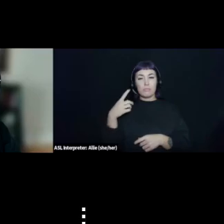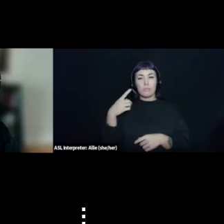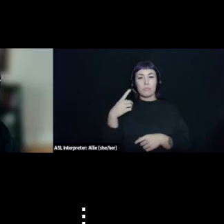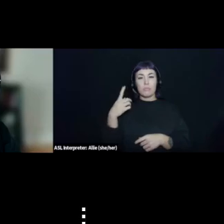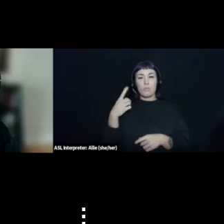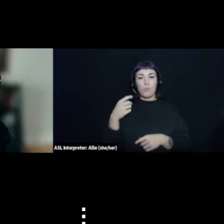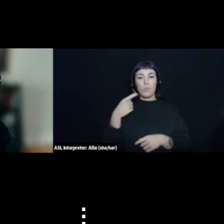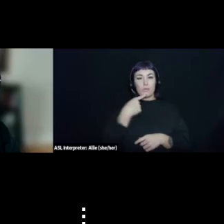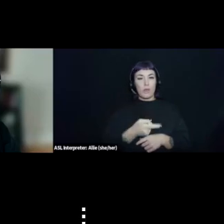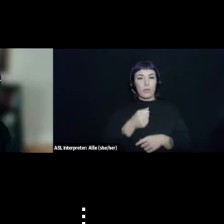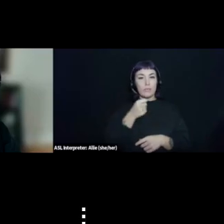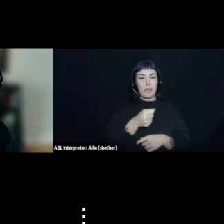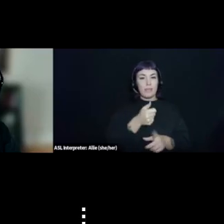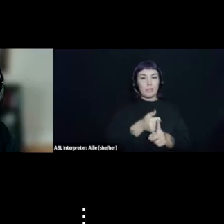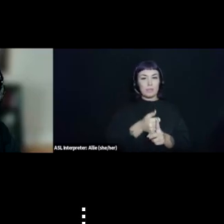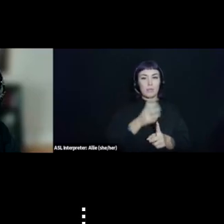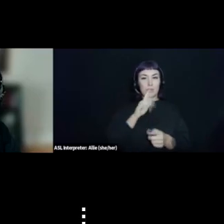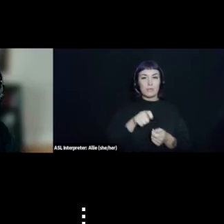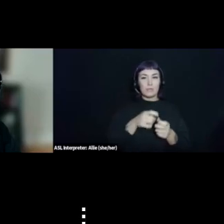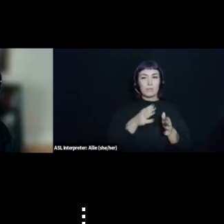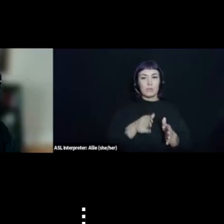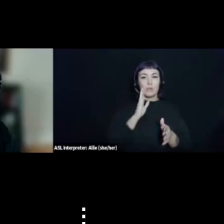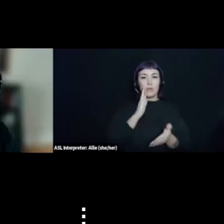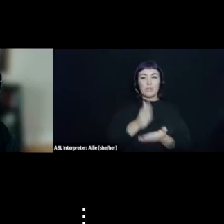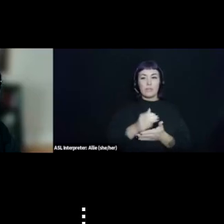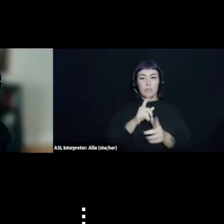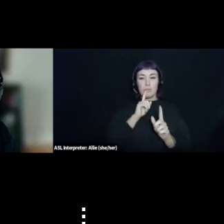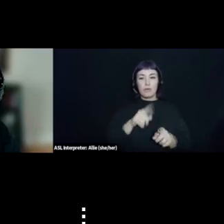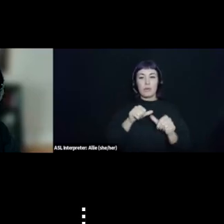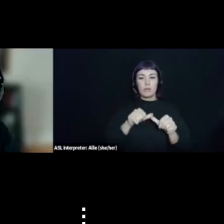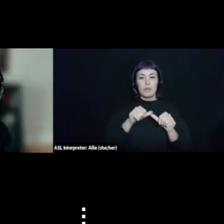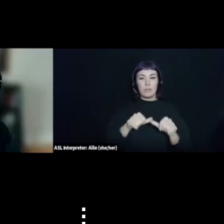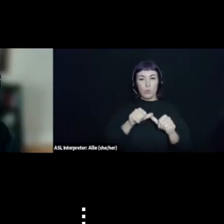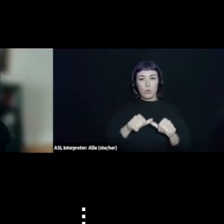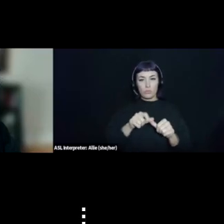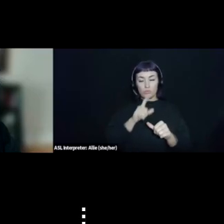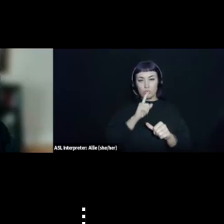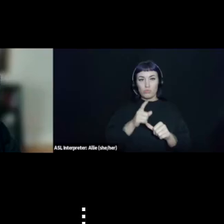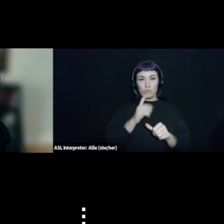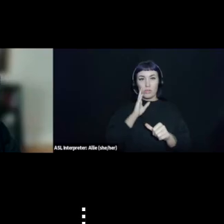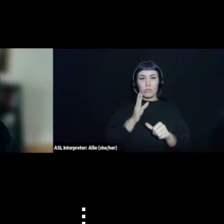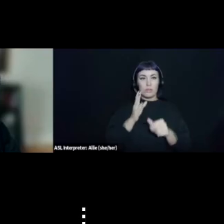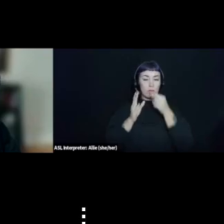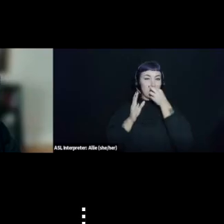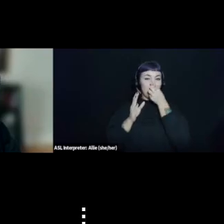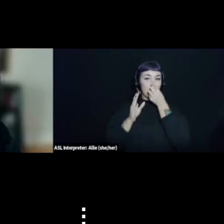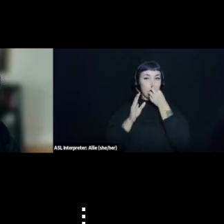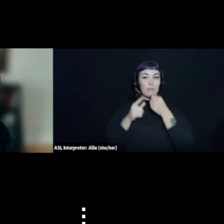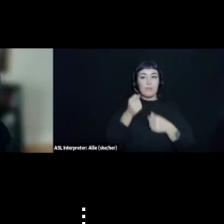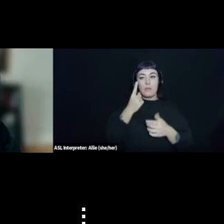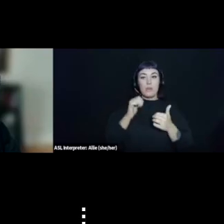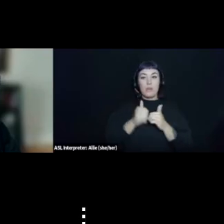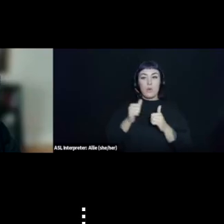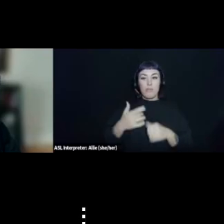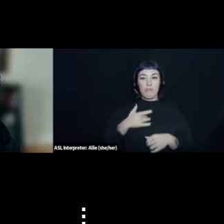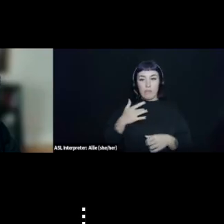hit themselves in a very specific way and stop at a command and keep going again to really have them understand how it